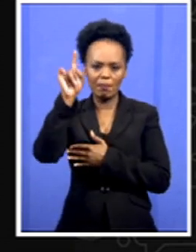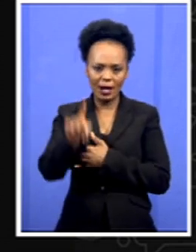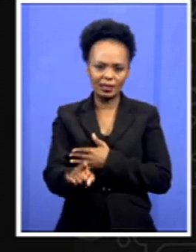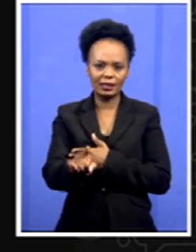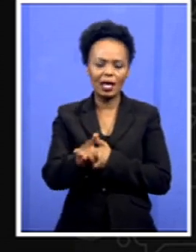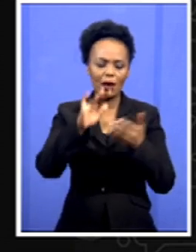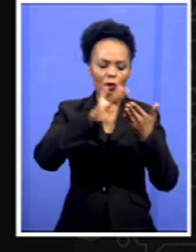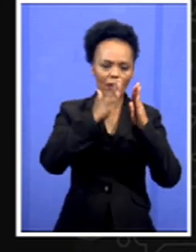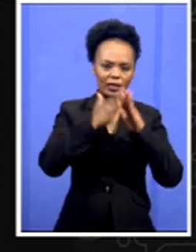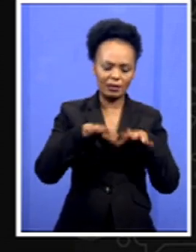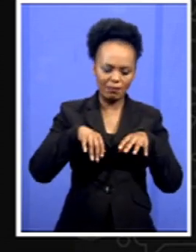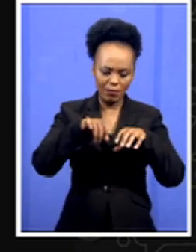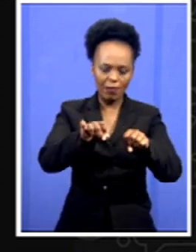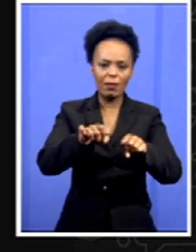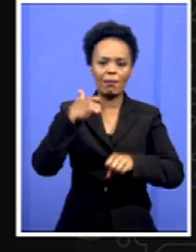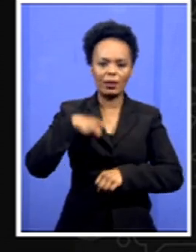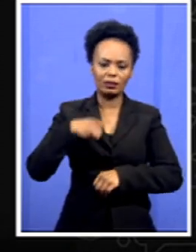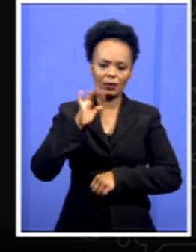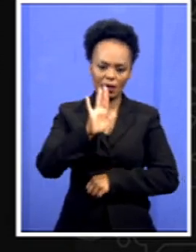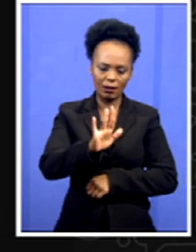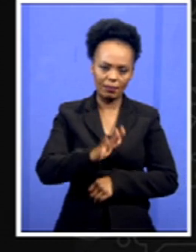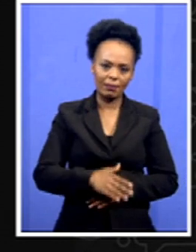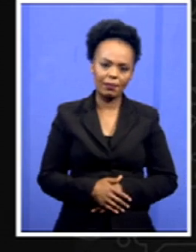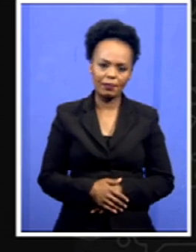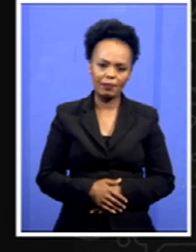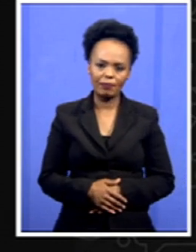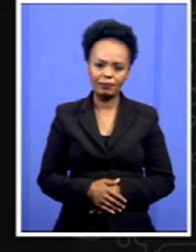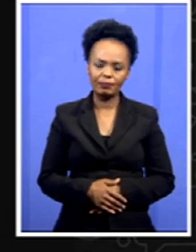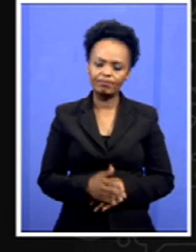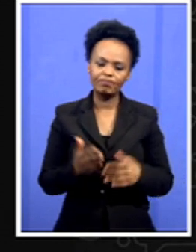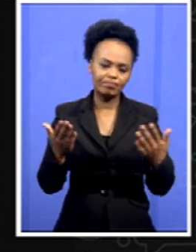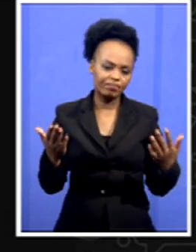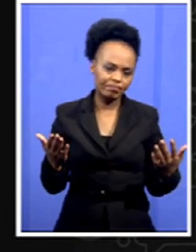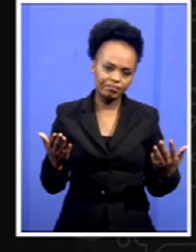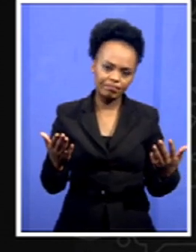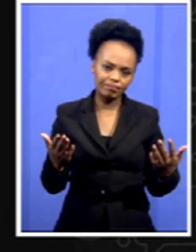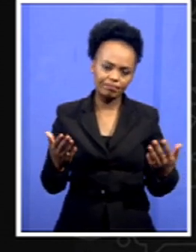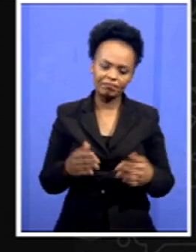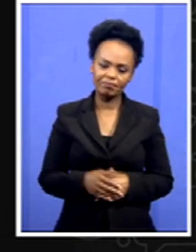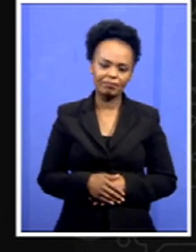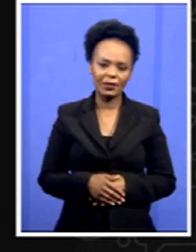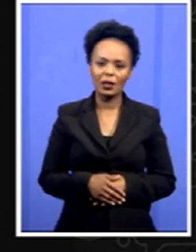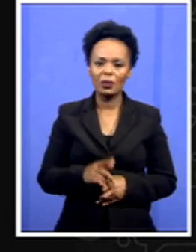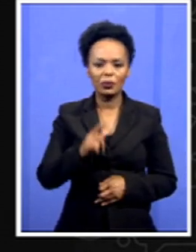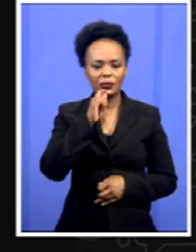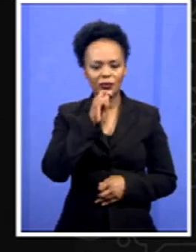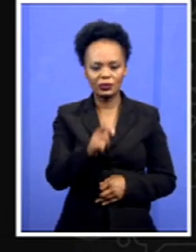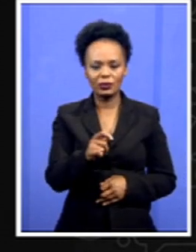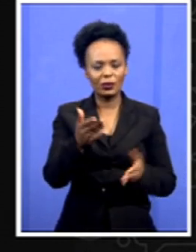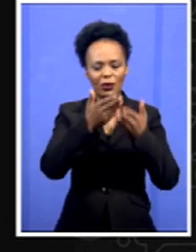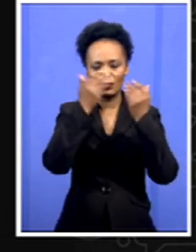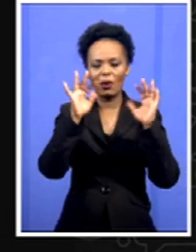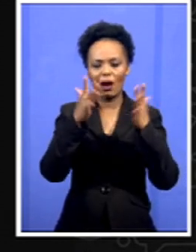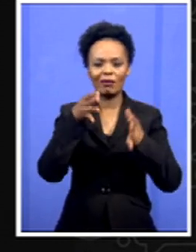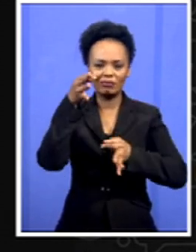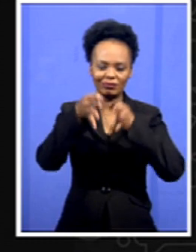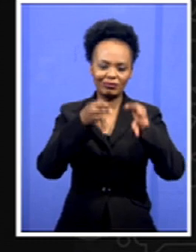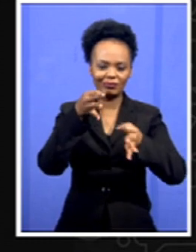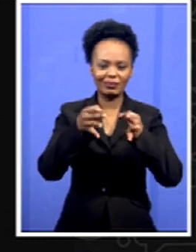take charge of their municipalities. Sakina, there is no scale that you can use to measure